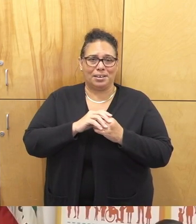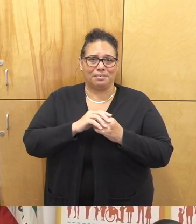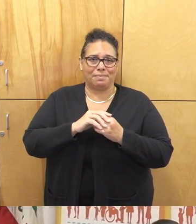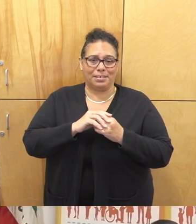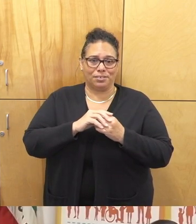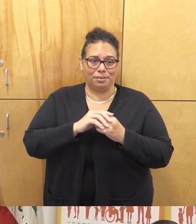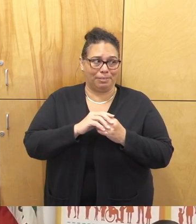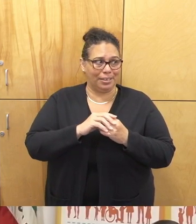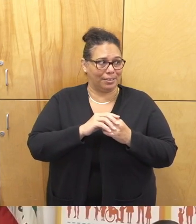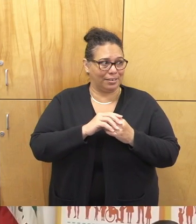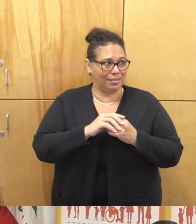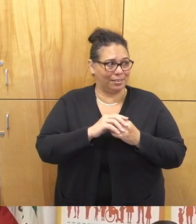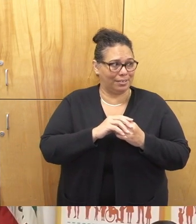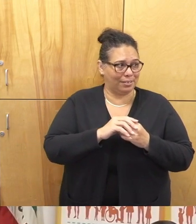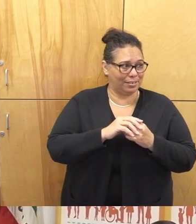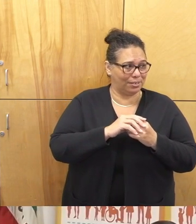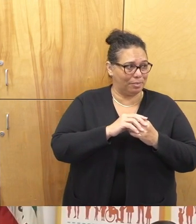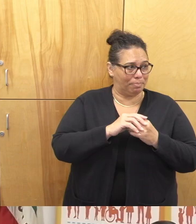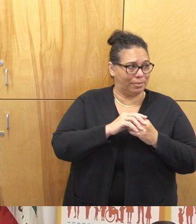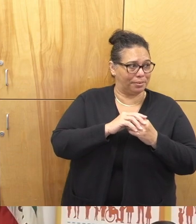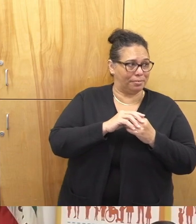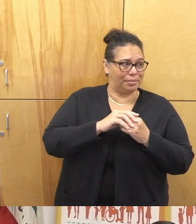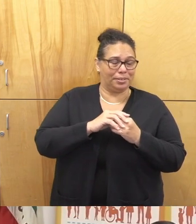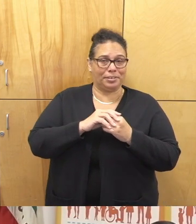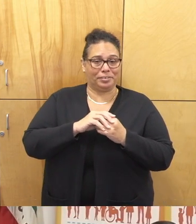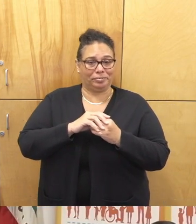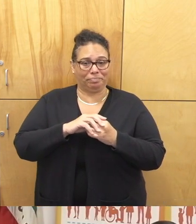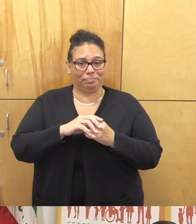My name is James Savoy. I yield my time to Dr. Williams.